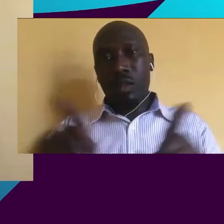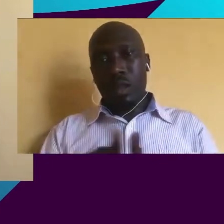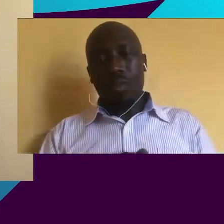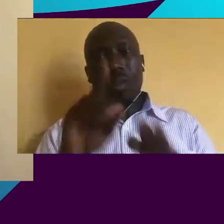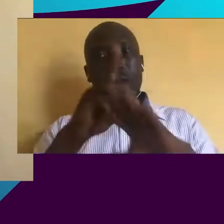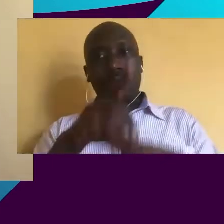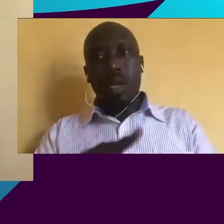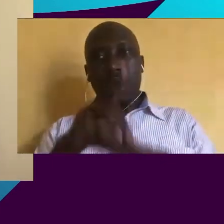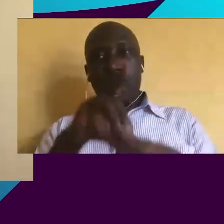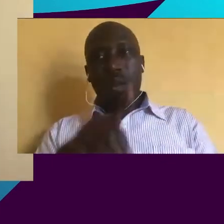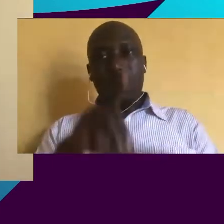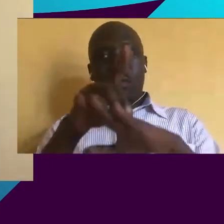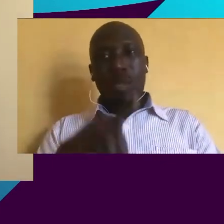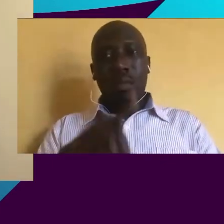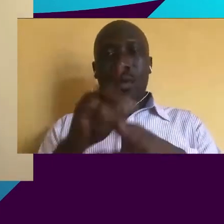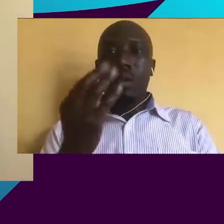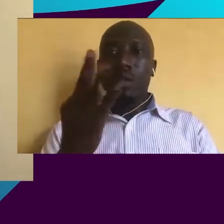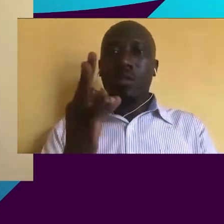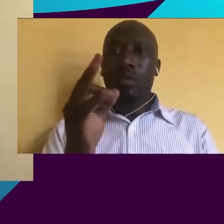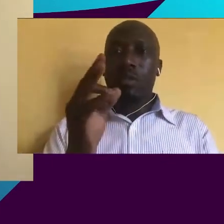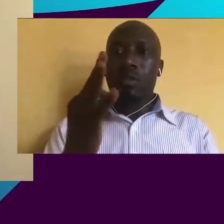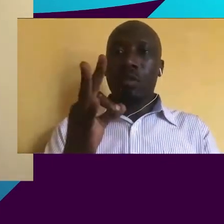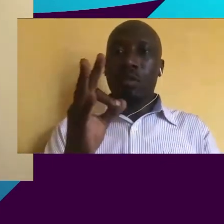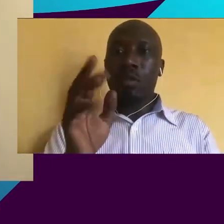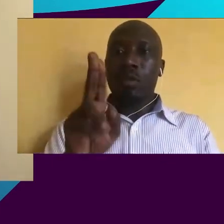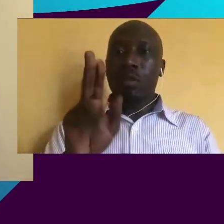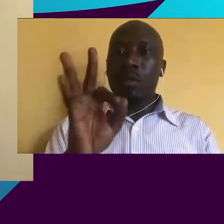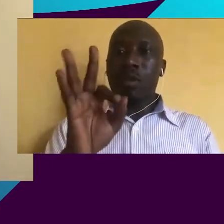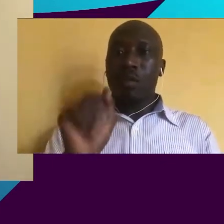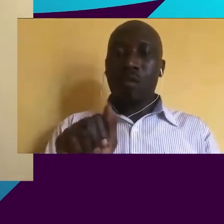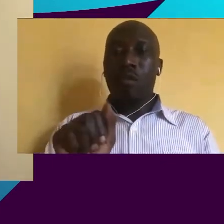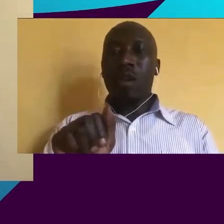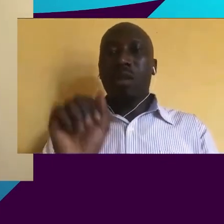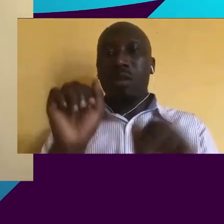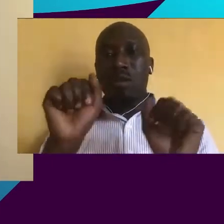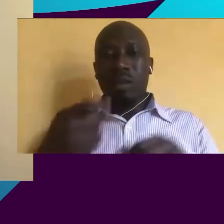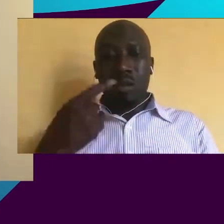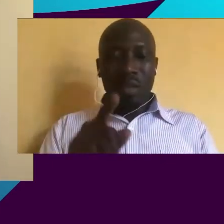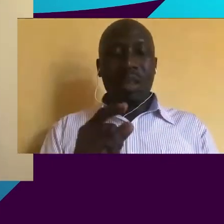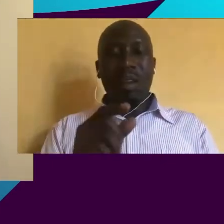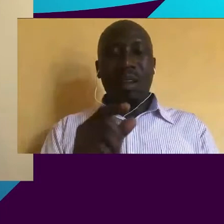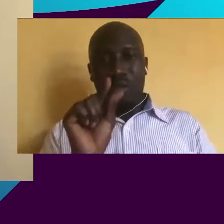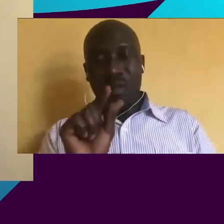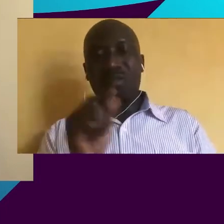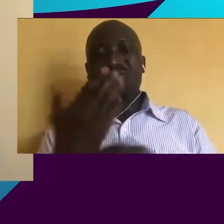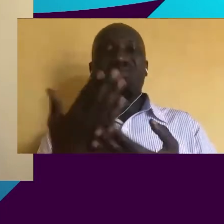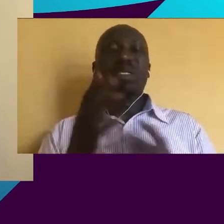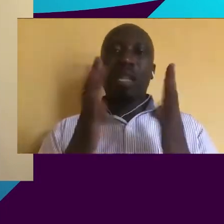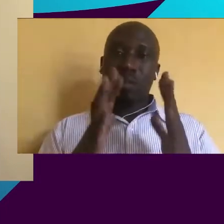According to FUPA, actually, you can see like there are a few actually engagements, like events.